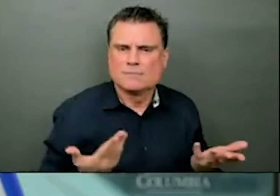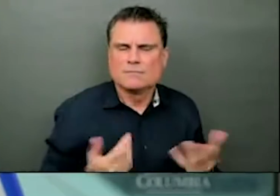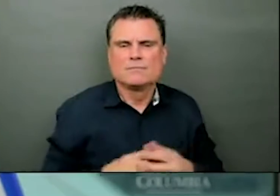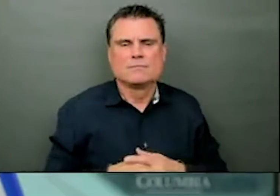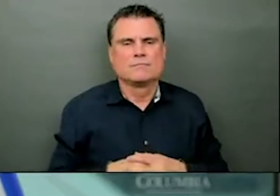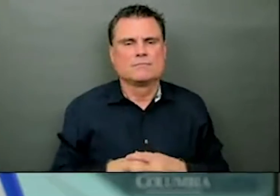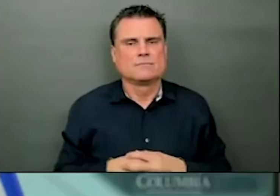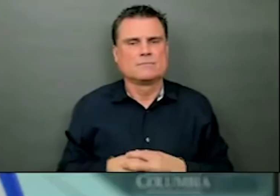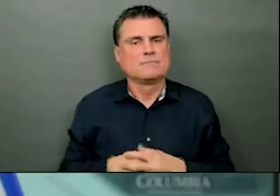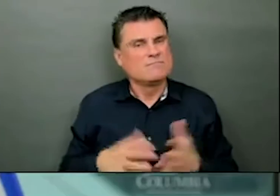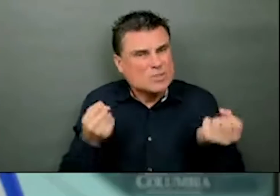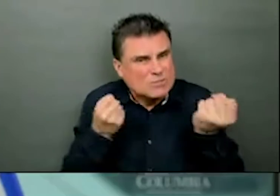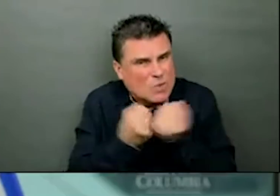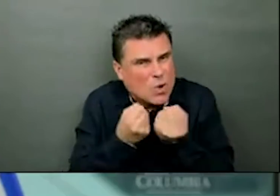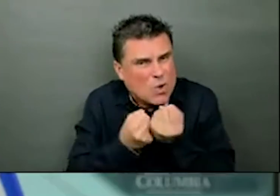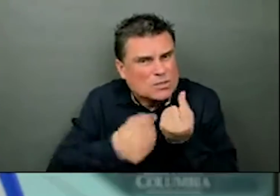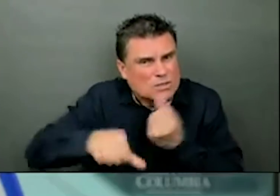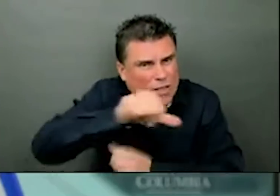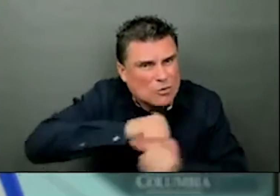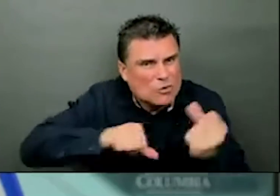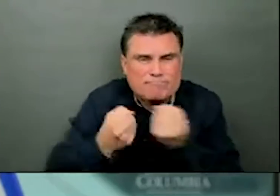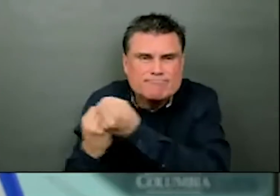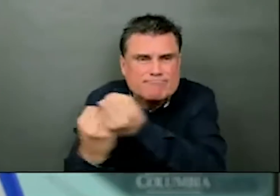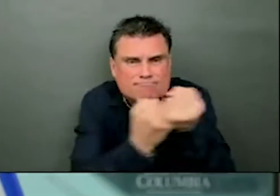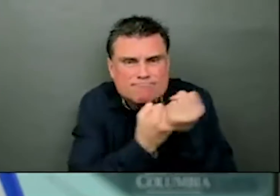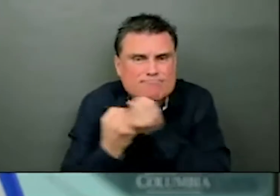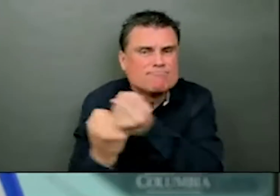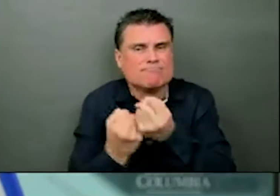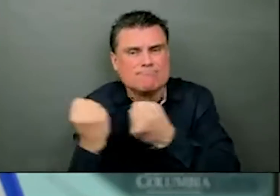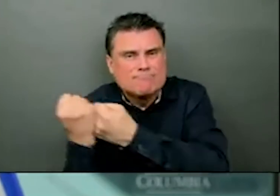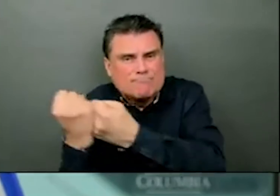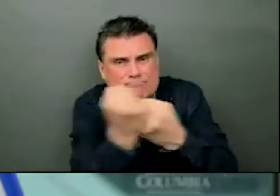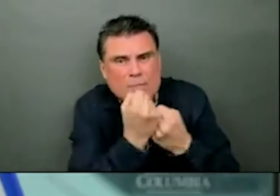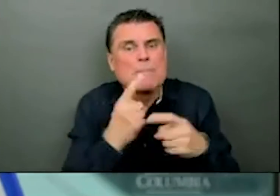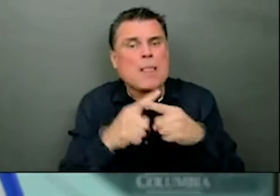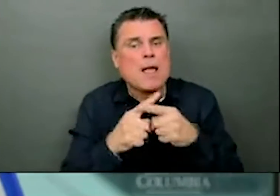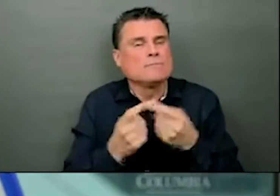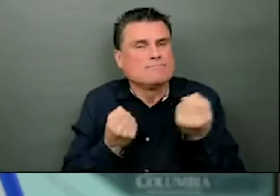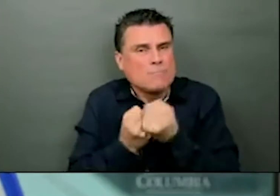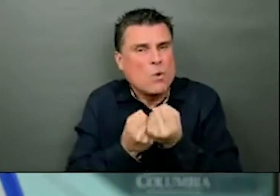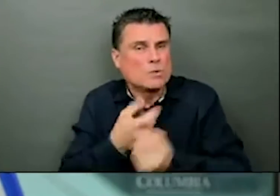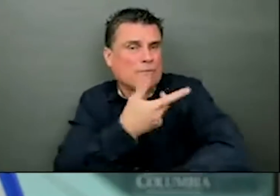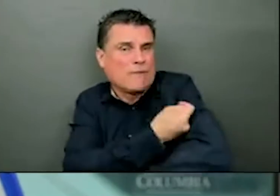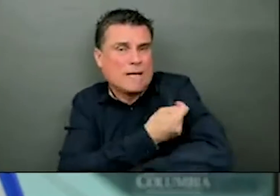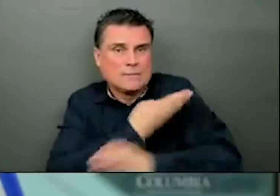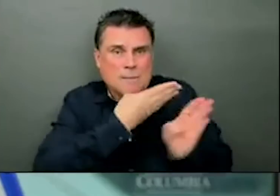plan. And by doing all of that, to save lives together and